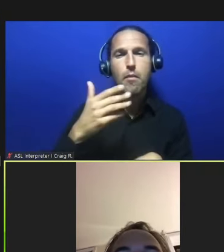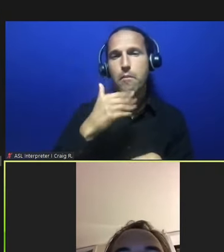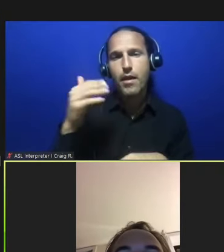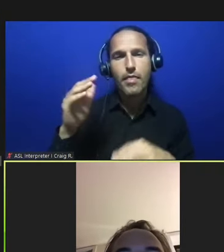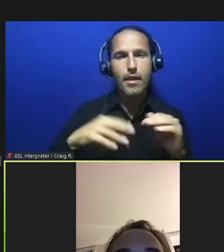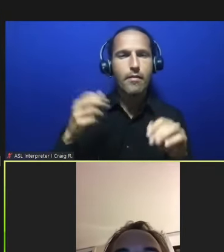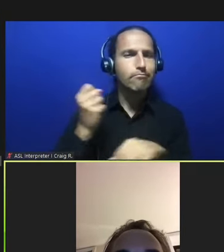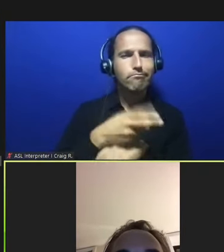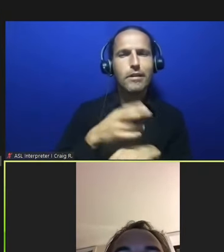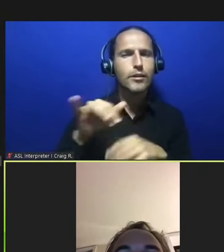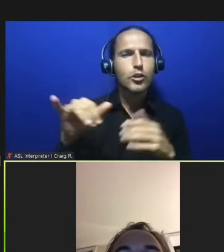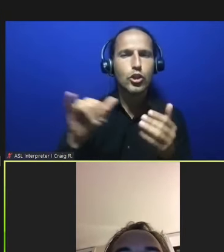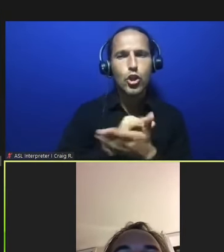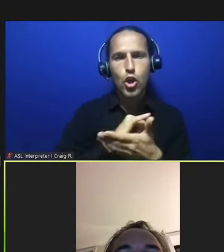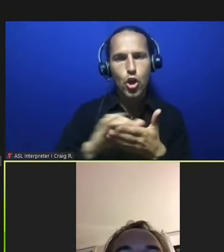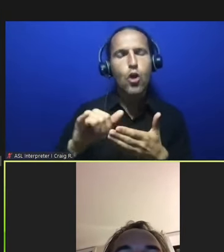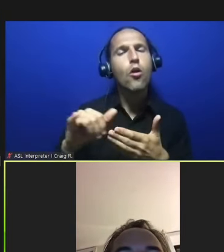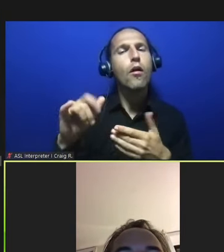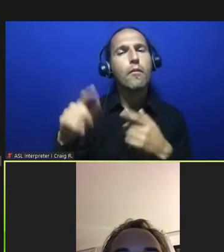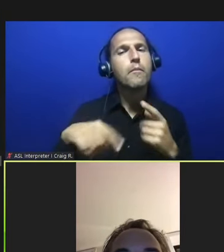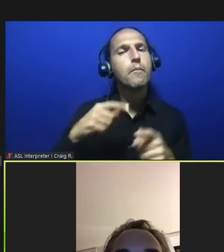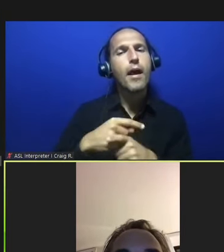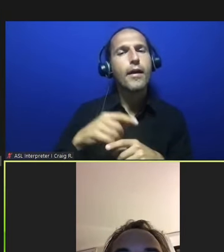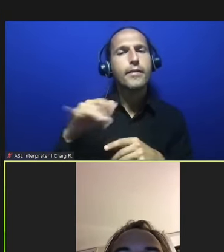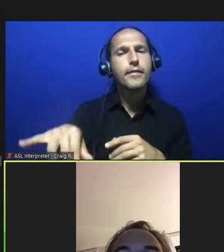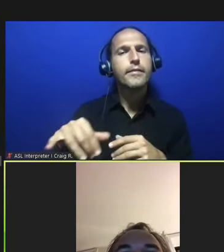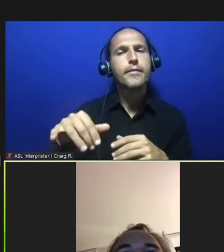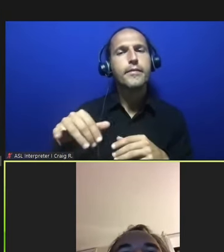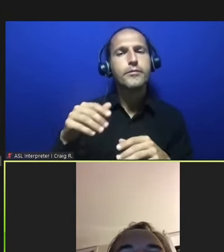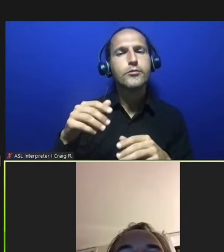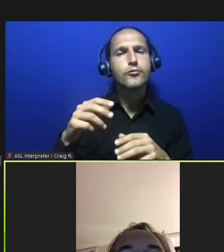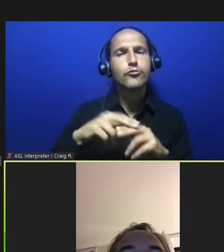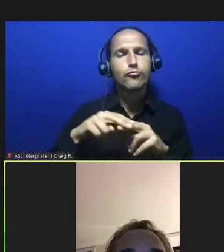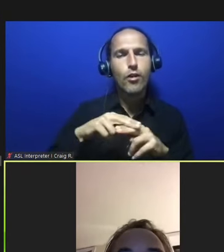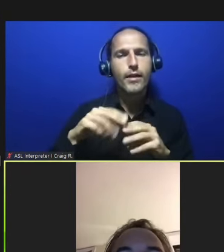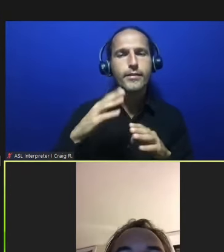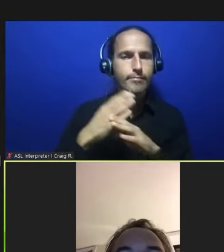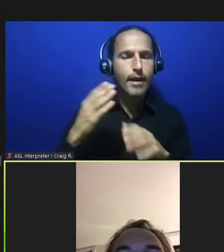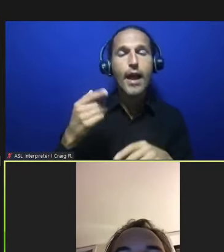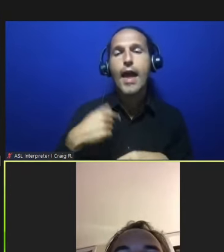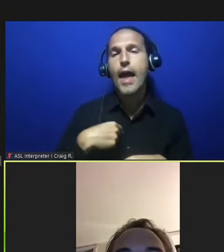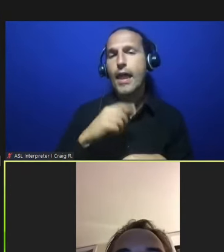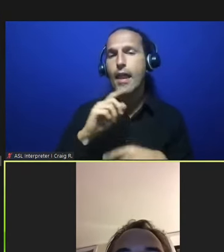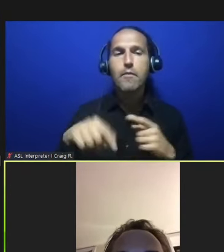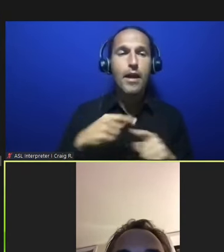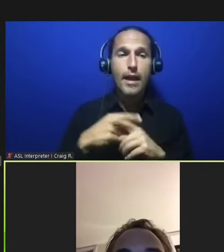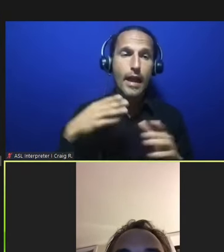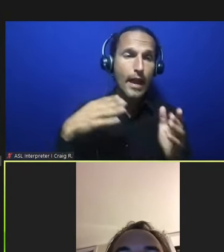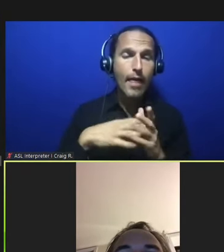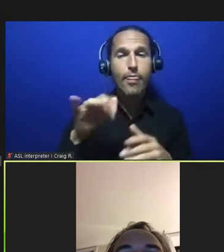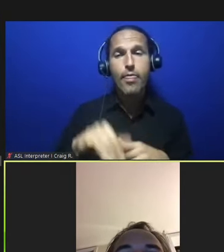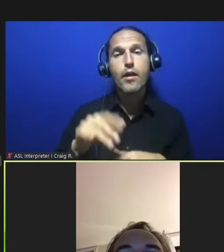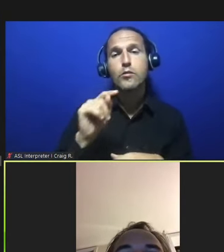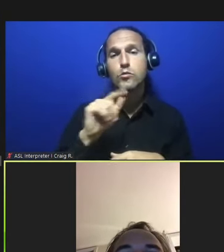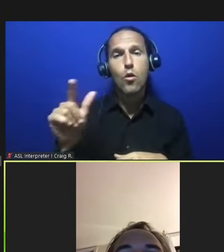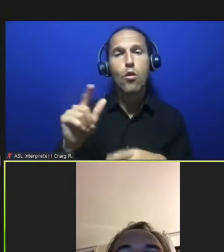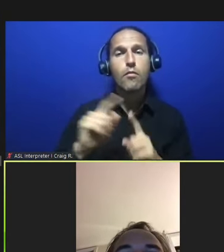best city on earth does when it comes to mass transit. I'm not speaking against or in favor of the tolls, but